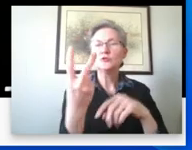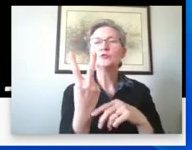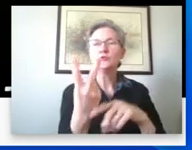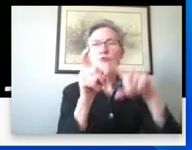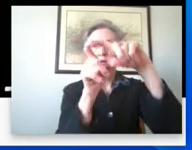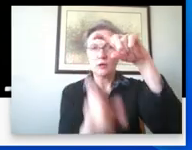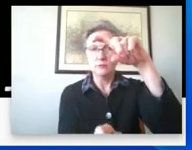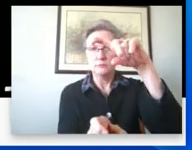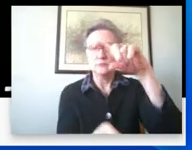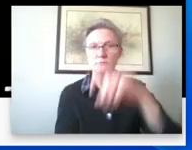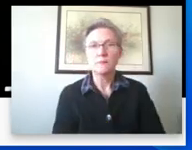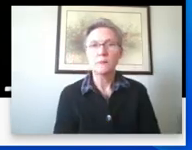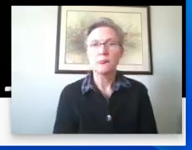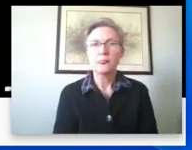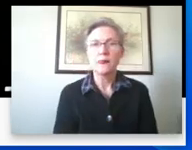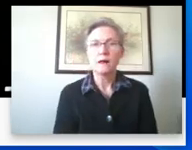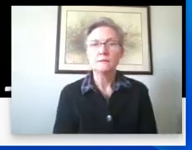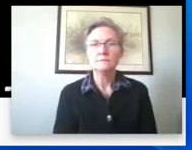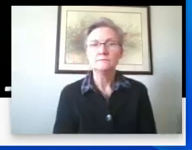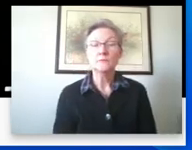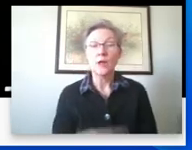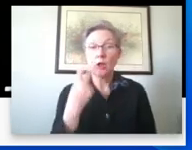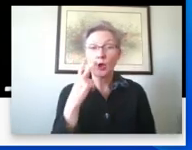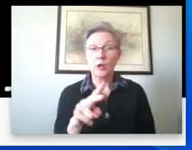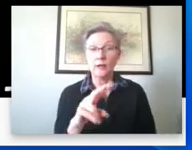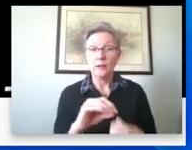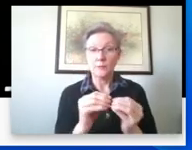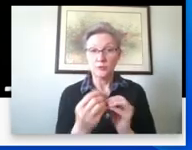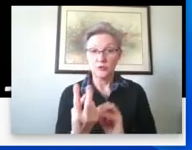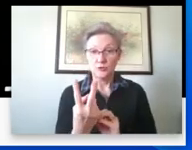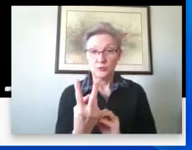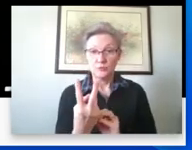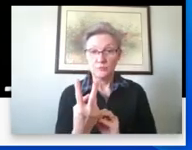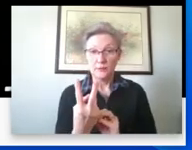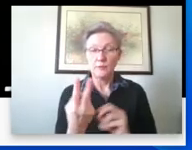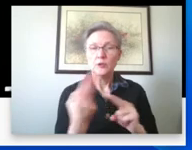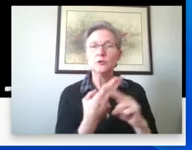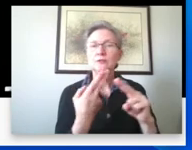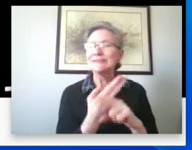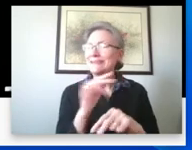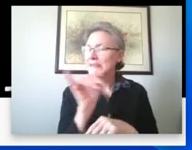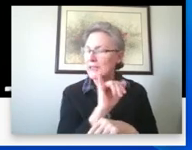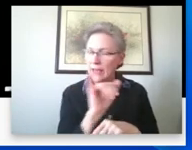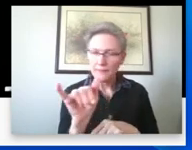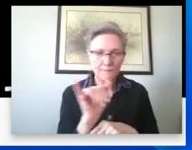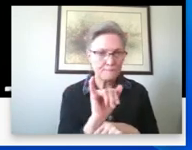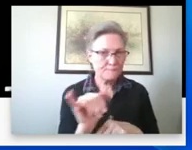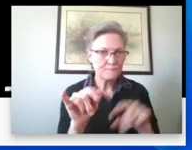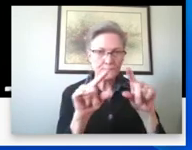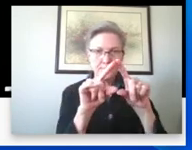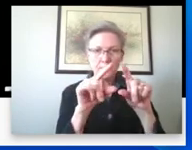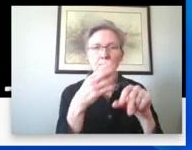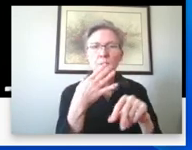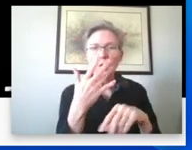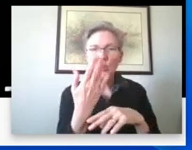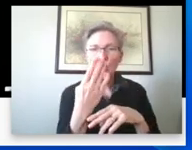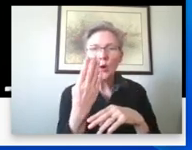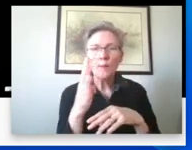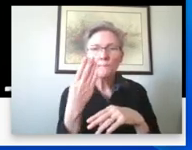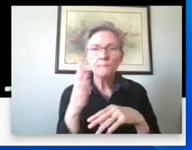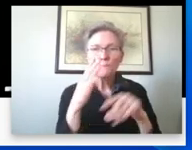columns, okay? So taking a look at number 2 right here, I'm going to use the same things, right? I'm going to figure out how